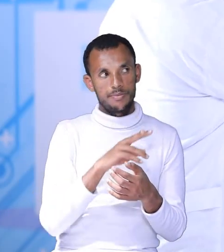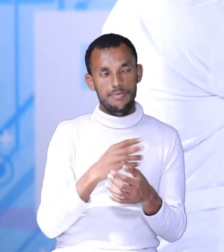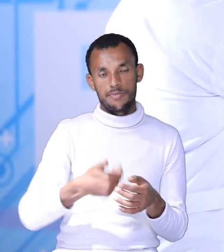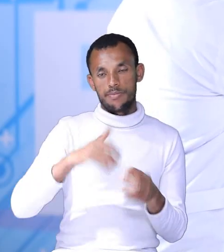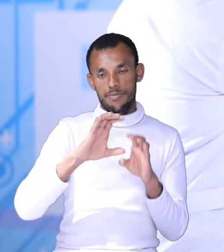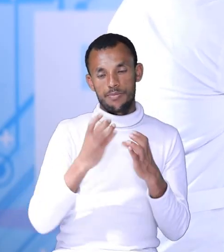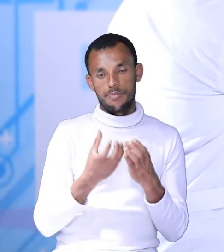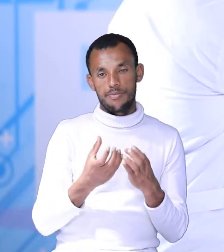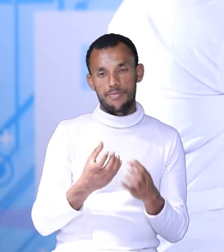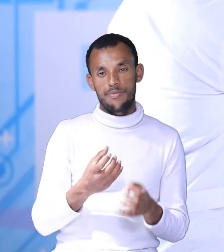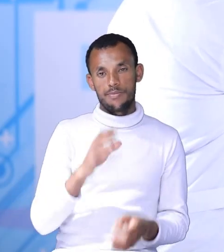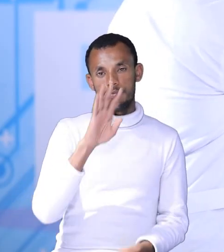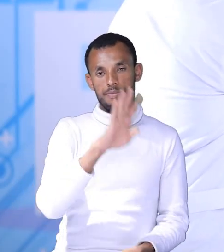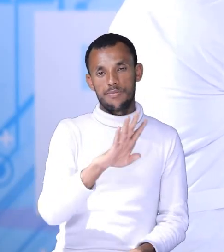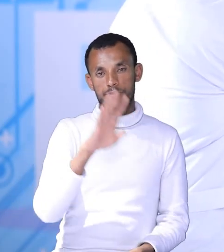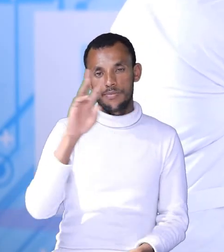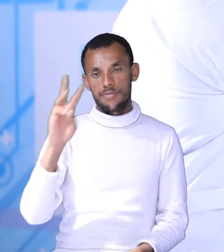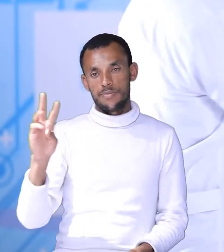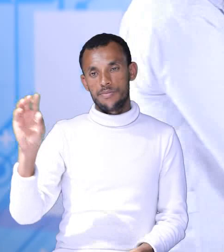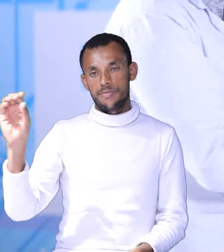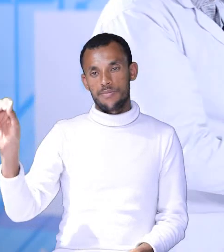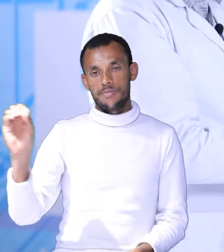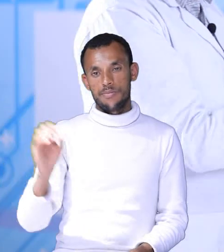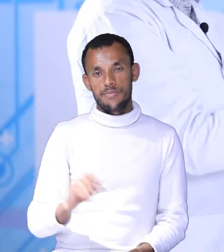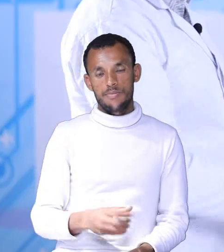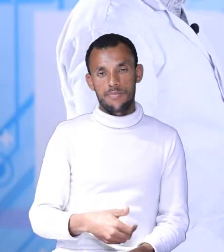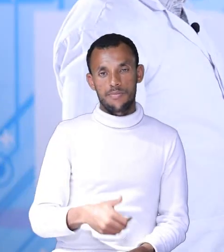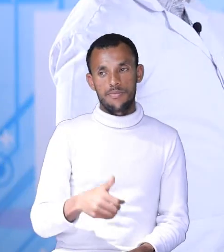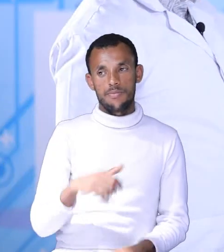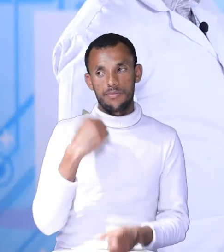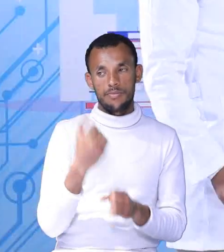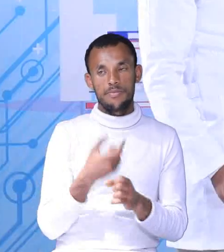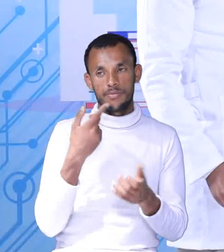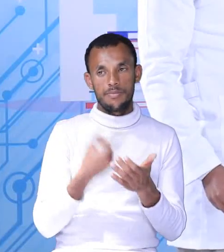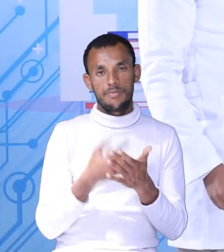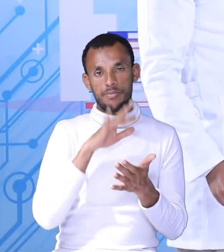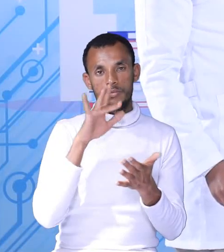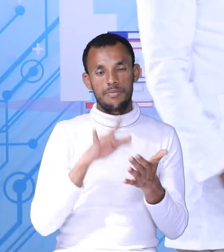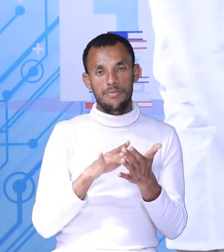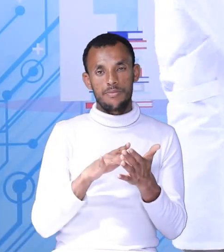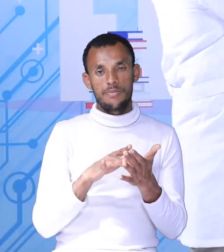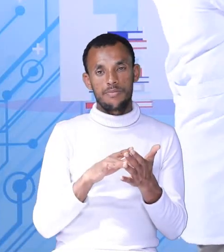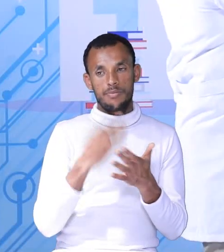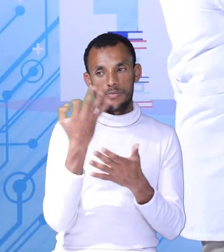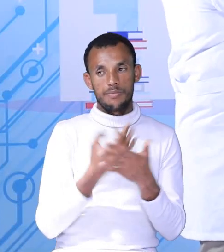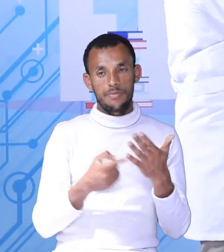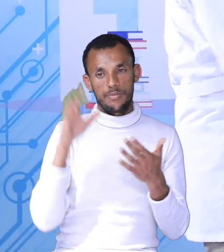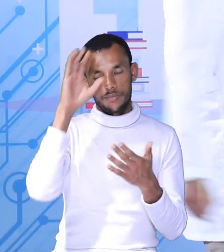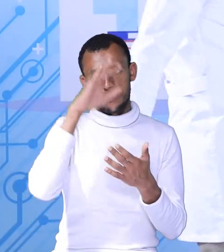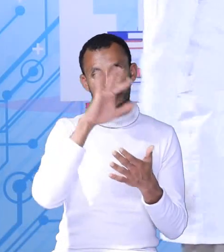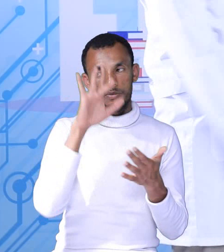other part 4, 6, 0. Applying the midpoint formula, you can find the